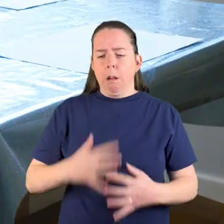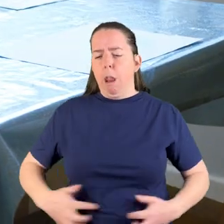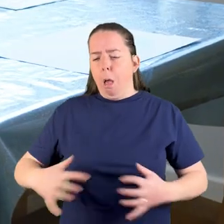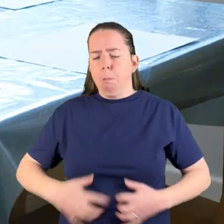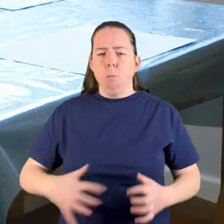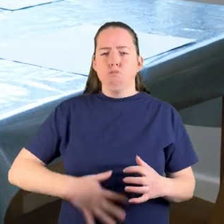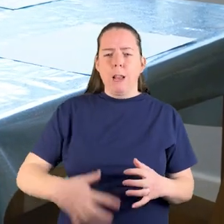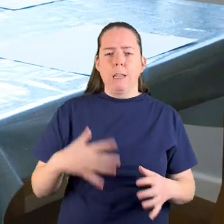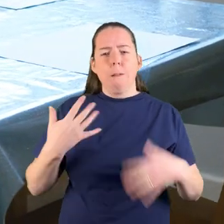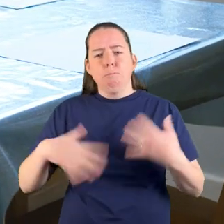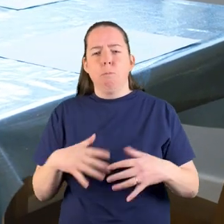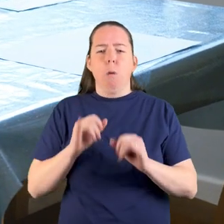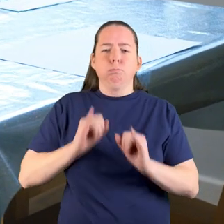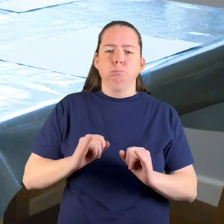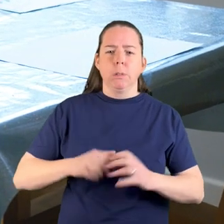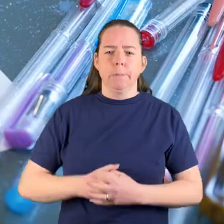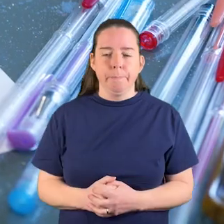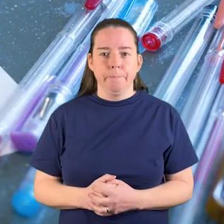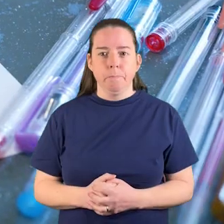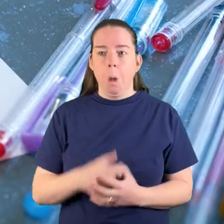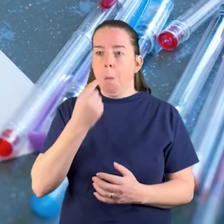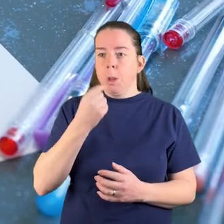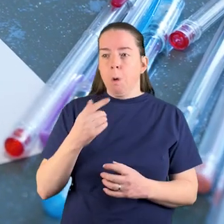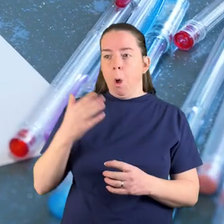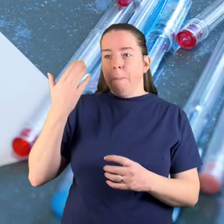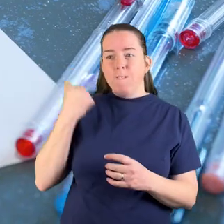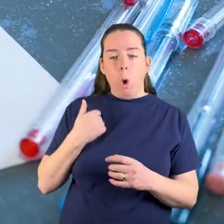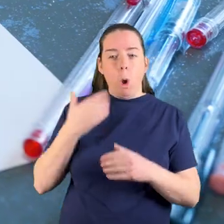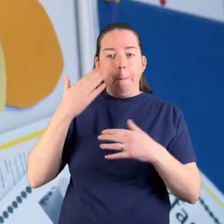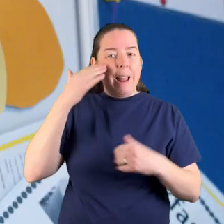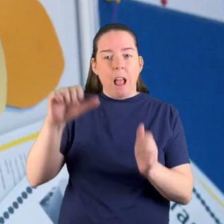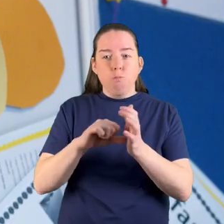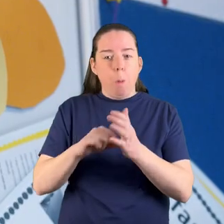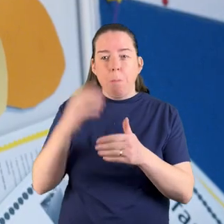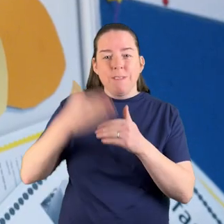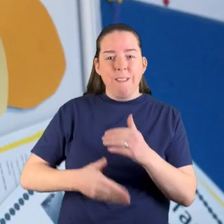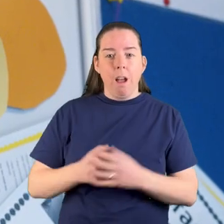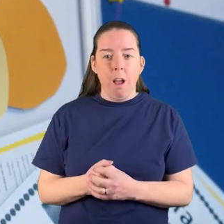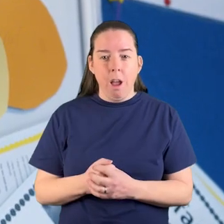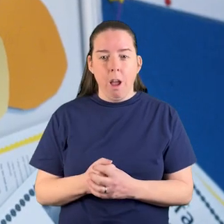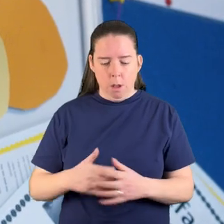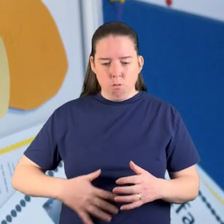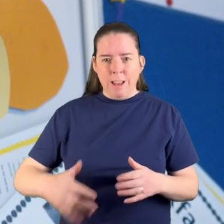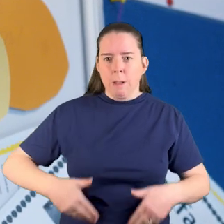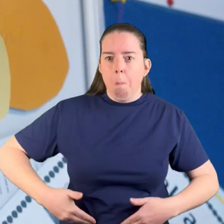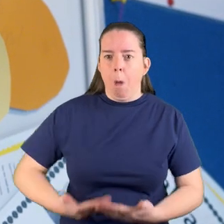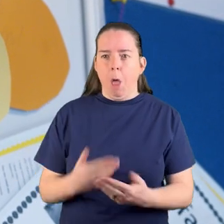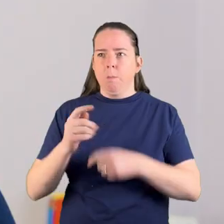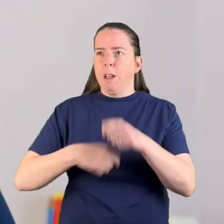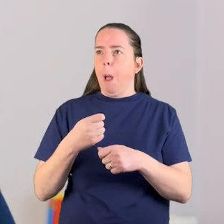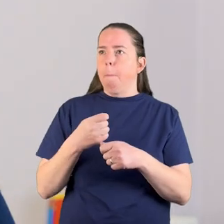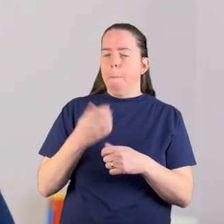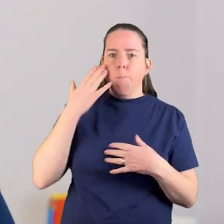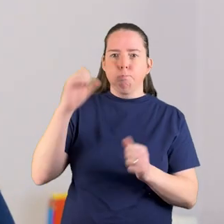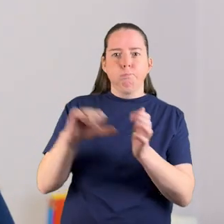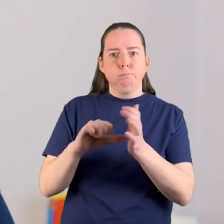We take ladies who may have never had a mental health problem before, but from pregnancy or birth, they've developed one.